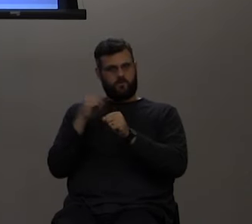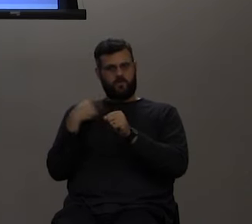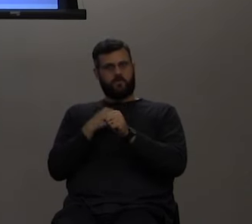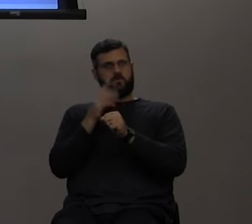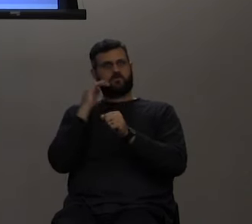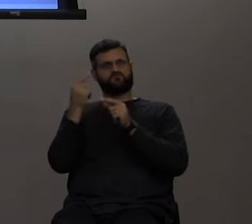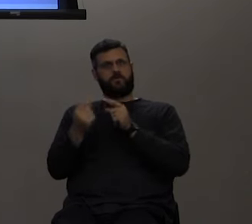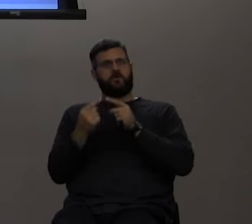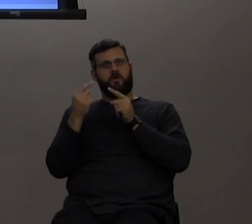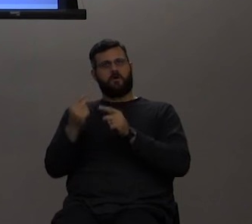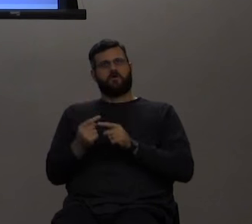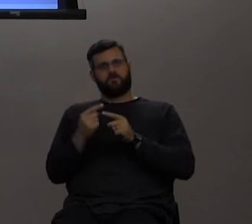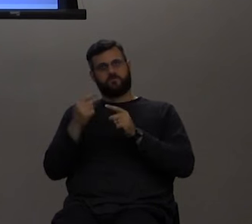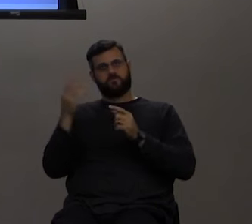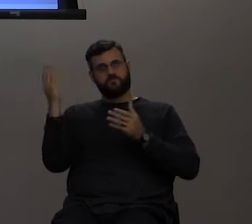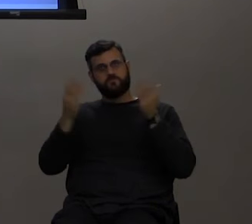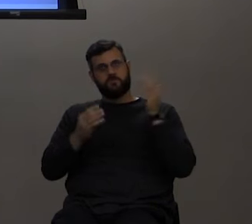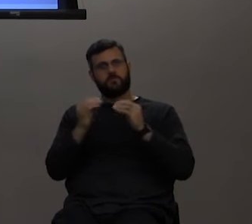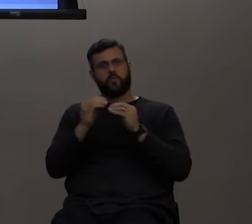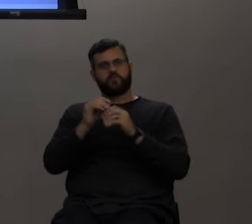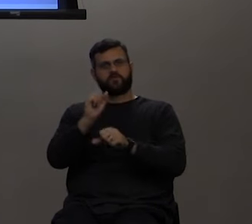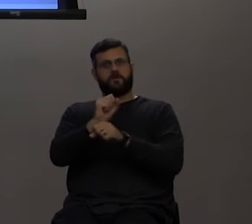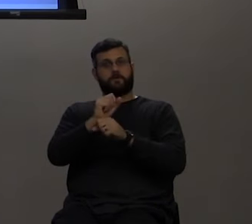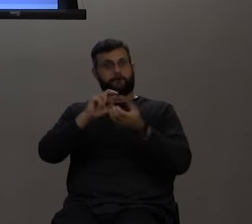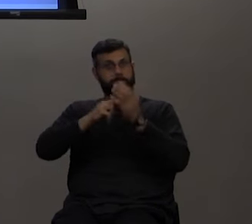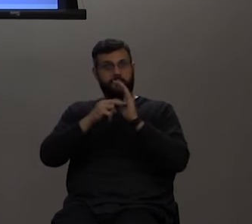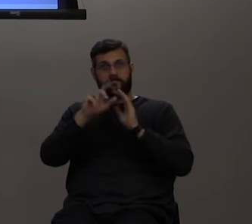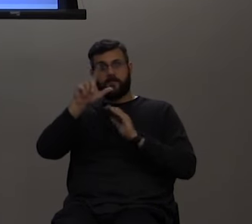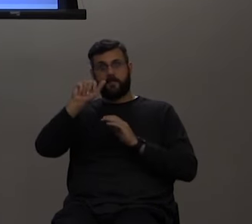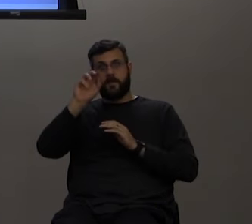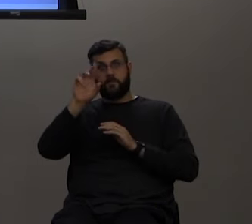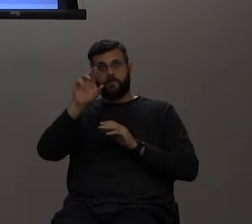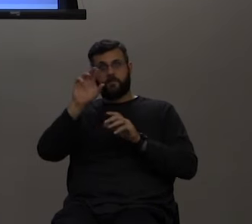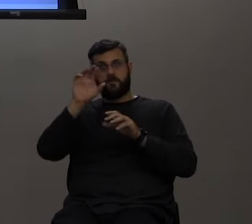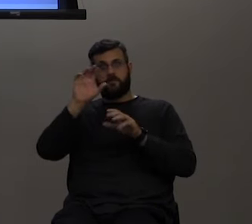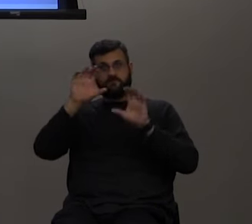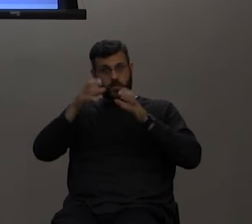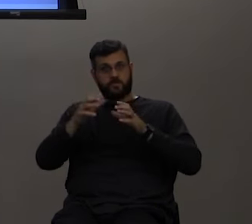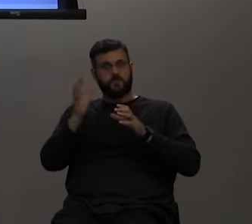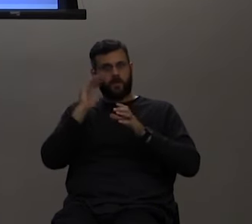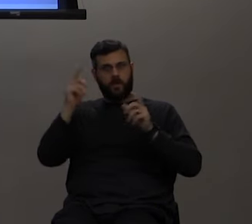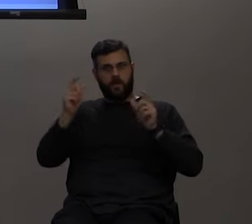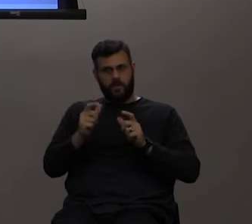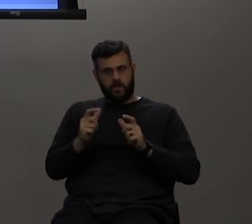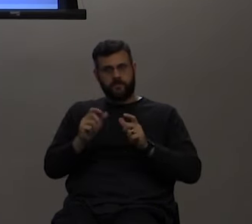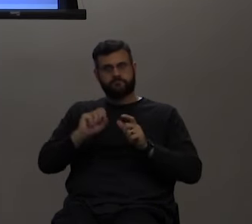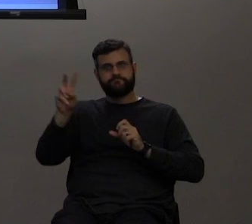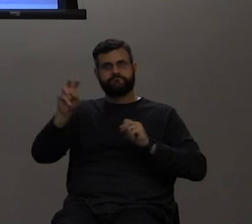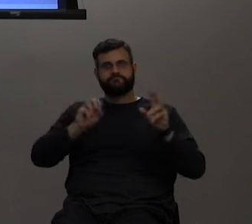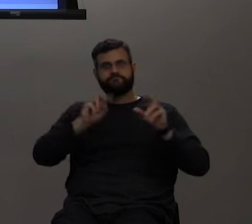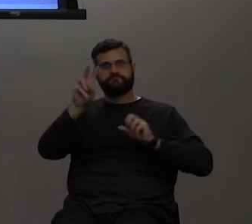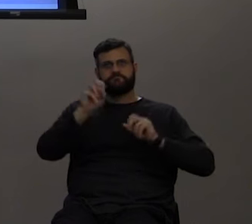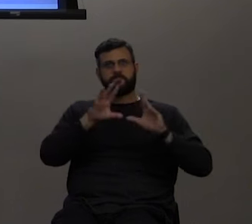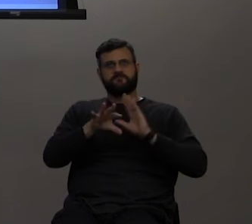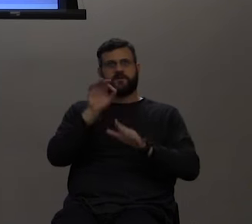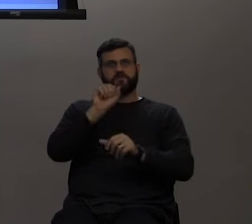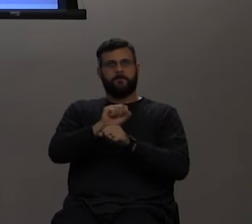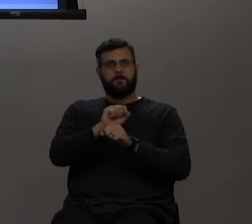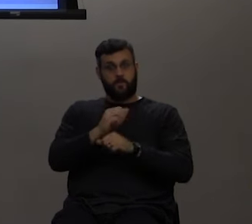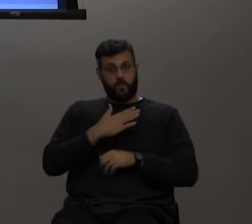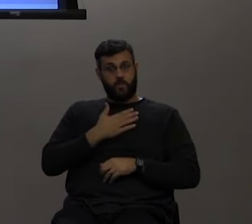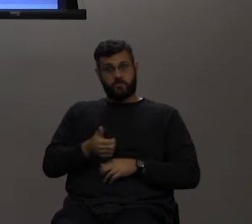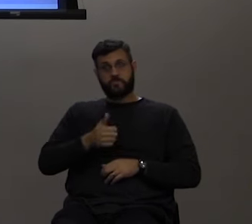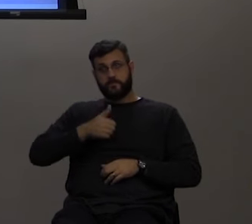struggle to bring those jobs, which is going to continue that loss of the labor force, because those folks have to go find a job. And while they're